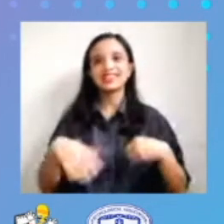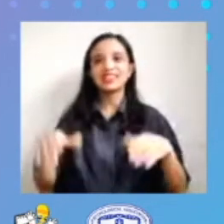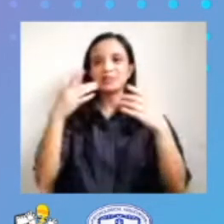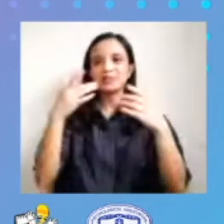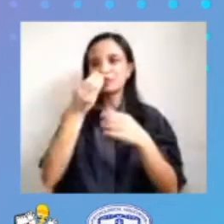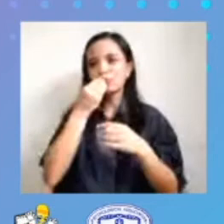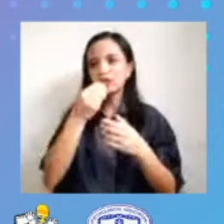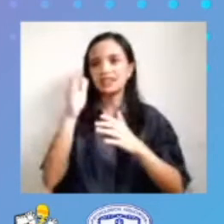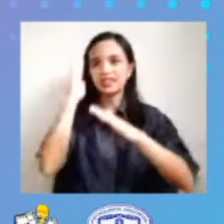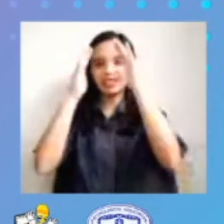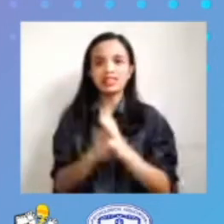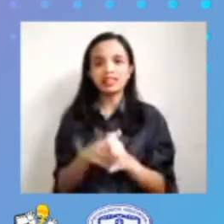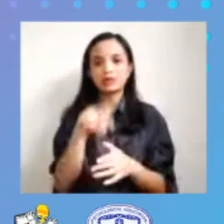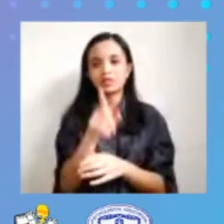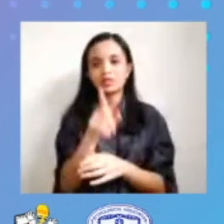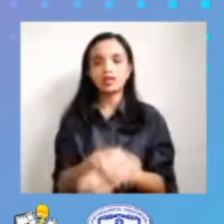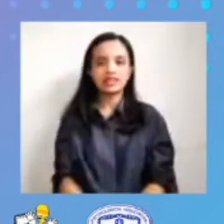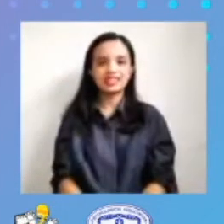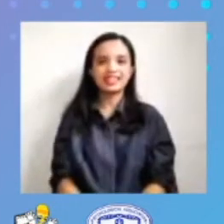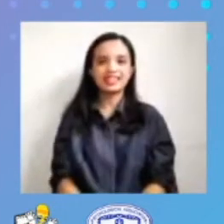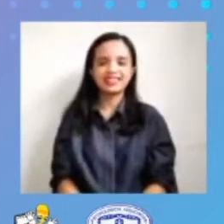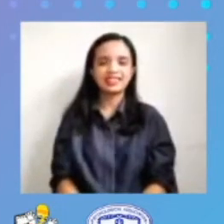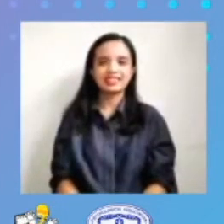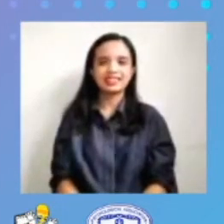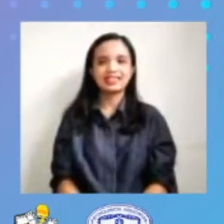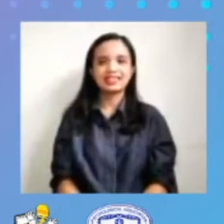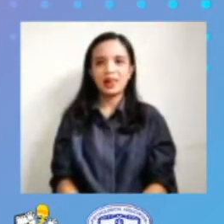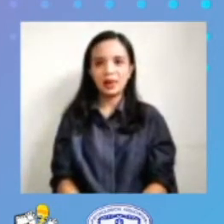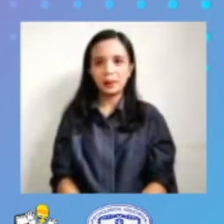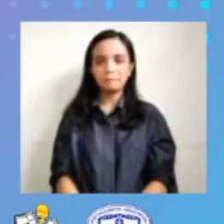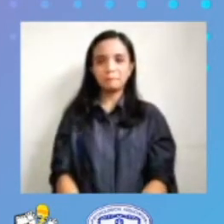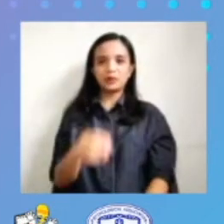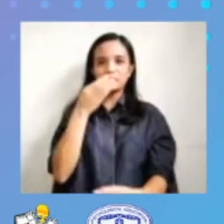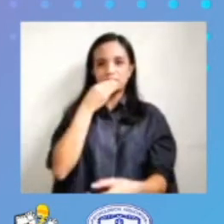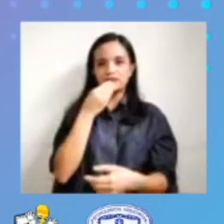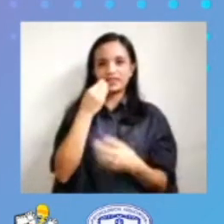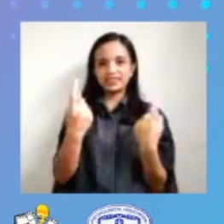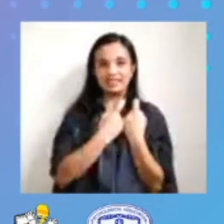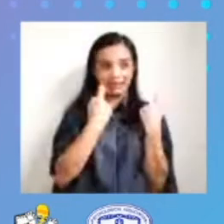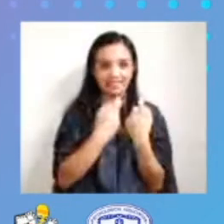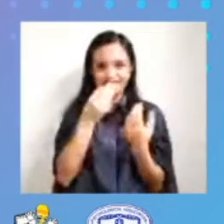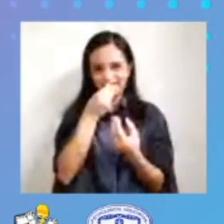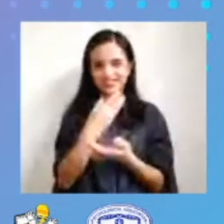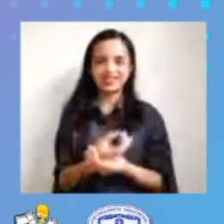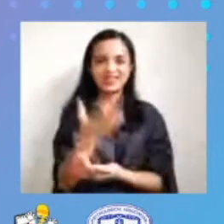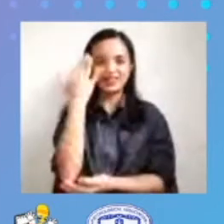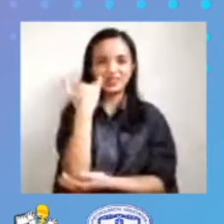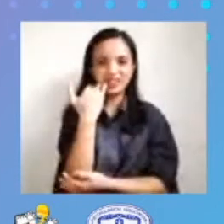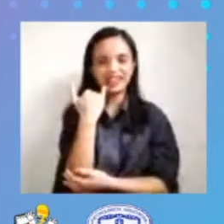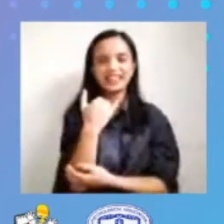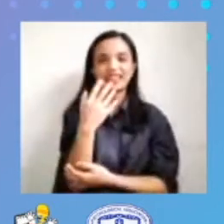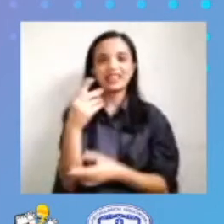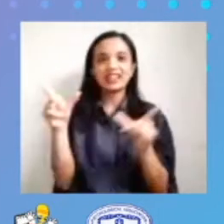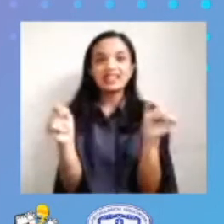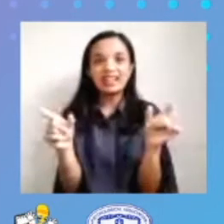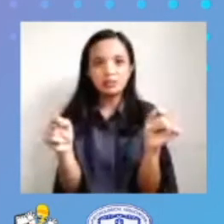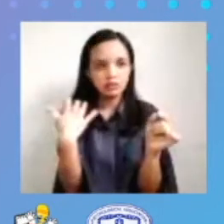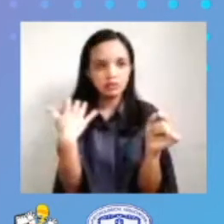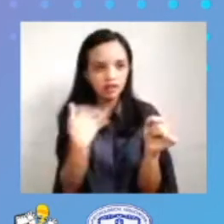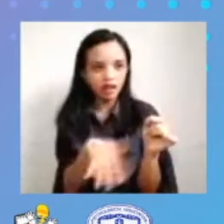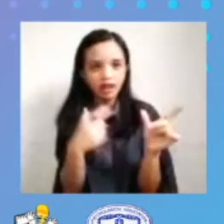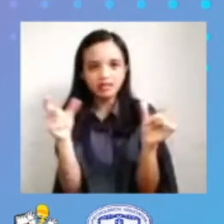overwhelming. Ay, hindi ko yung kakayanin. Ay, sobrang intense yan. Hindi ko yung kaya. Pero just look at the steps that are in front